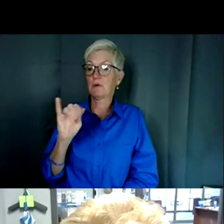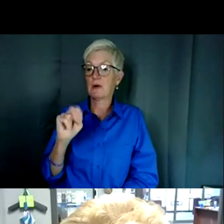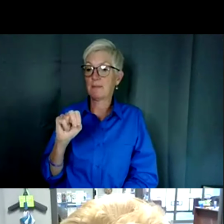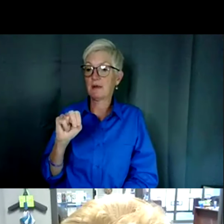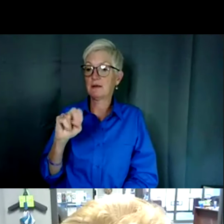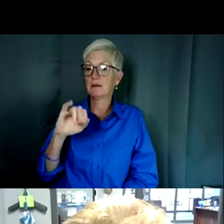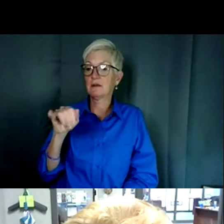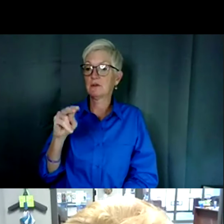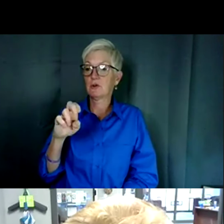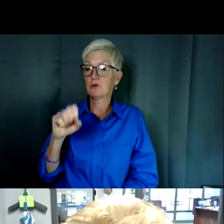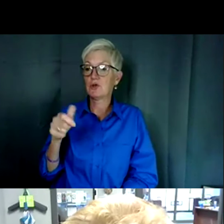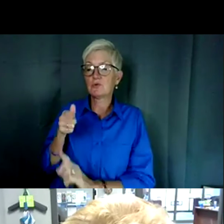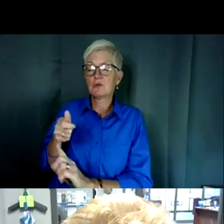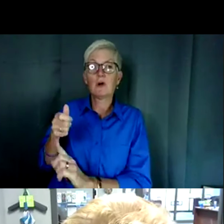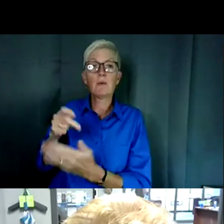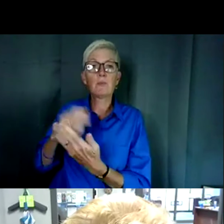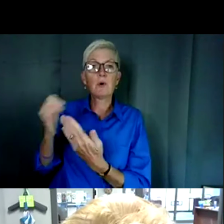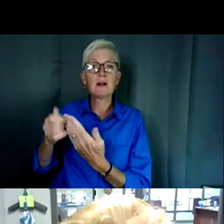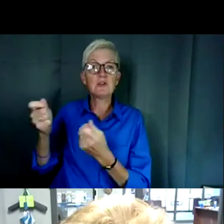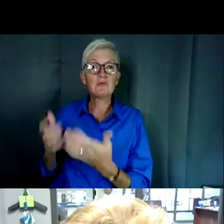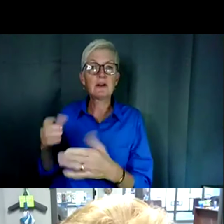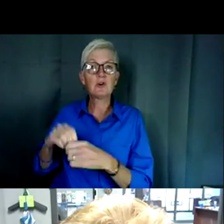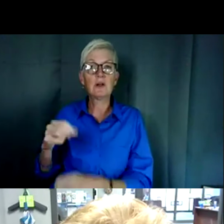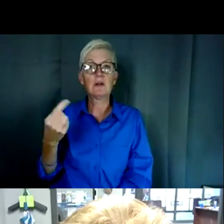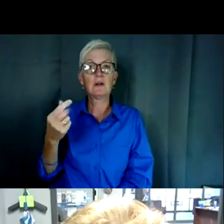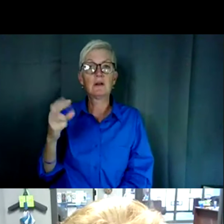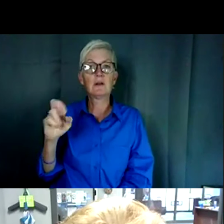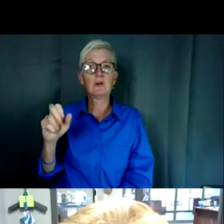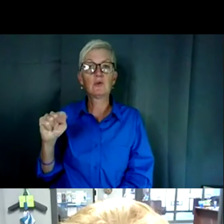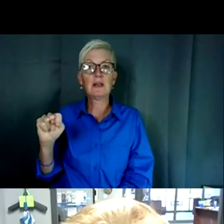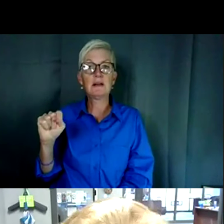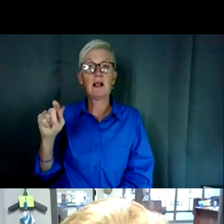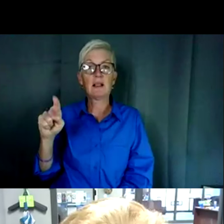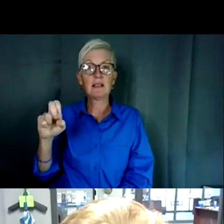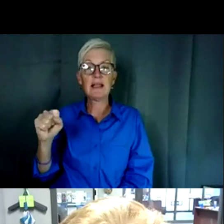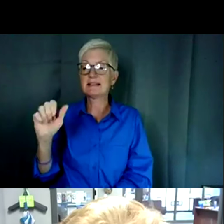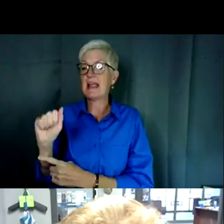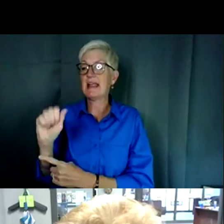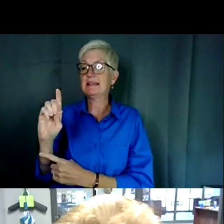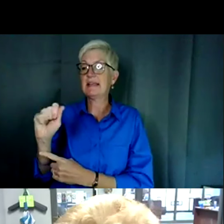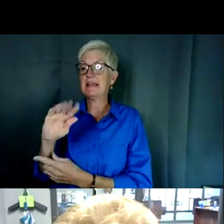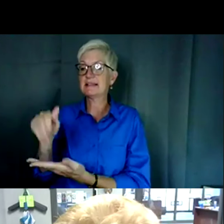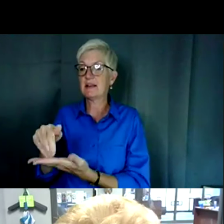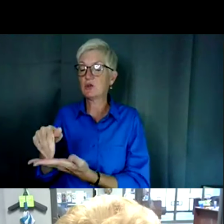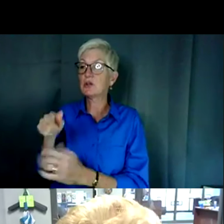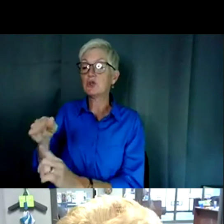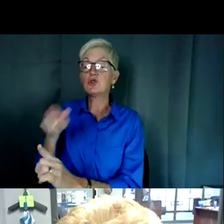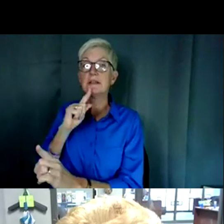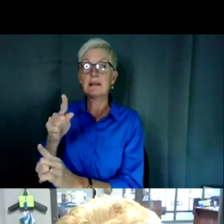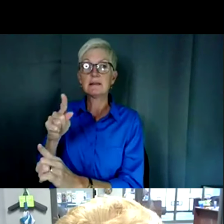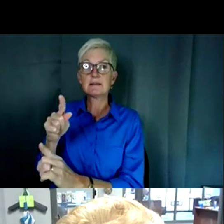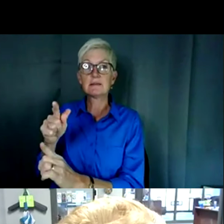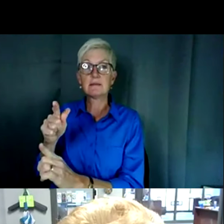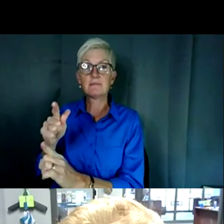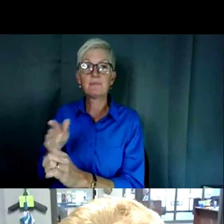is the project director at the Great Lakes ADA Center. She is the center's principal investigator